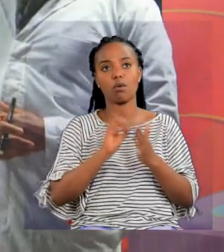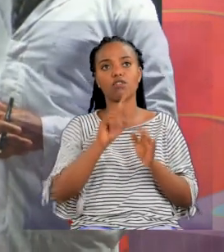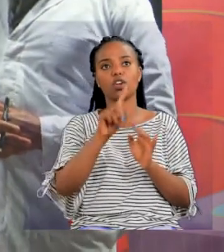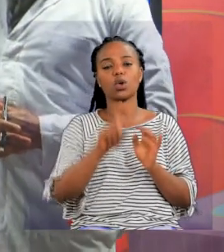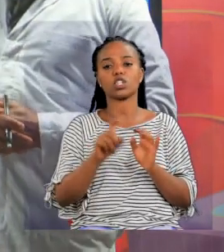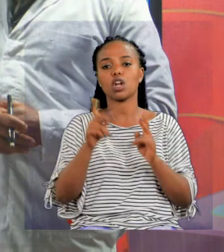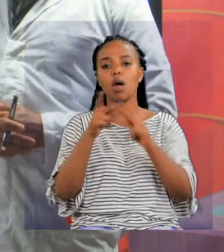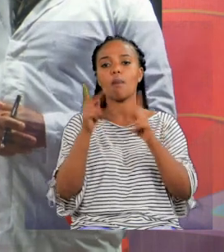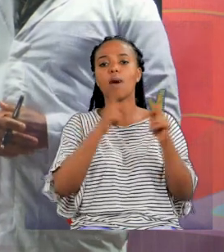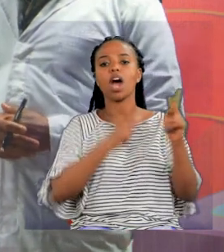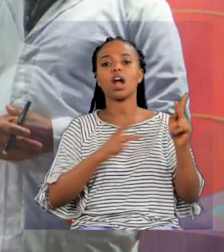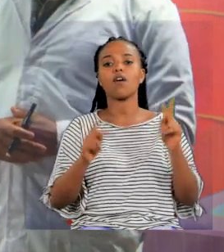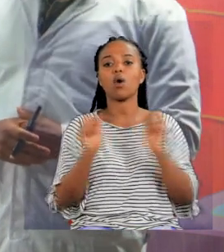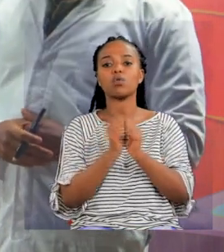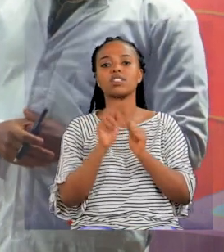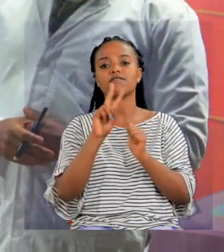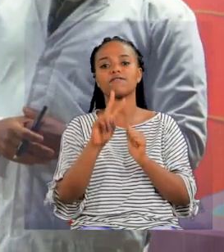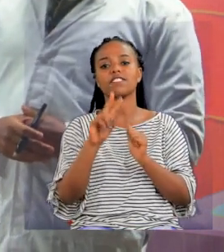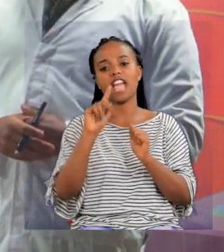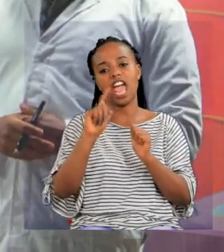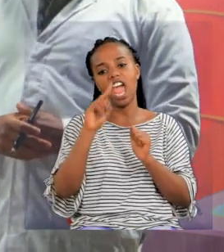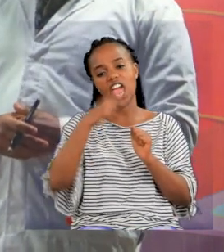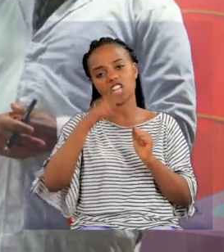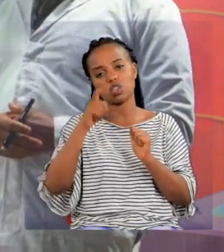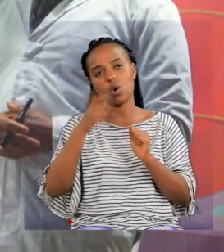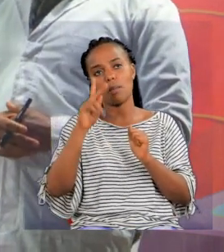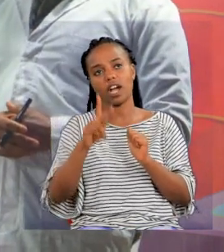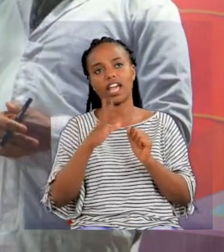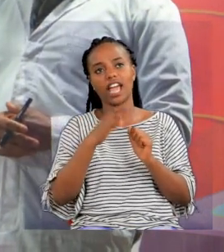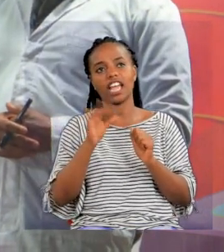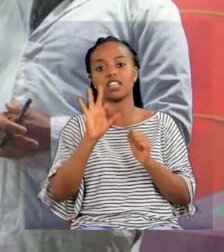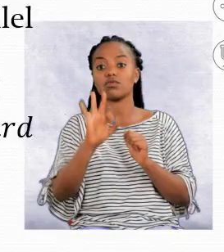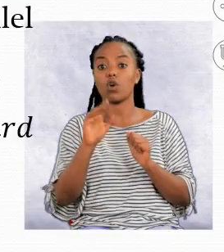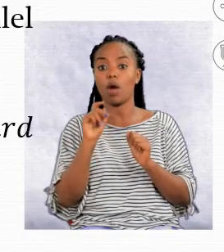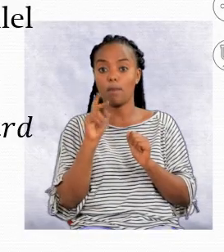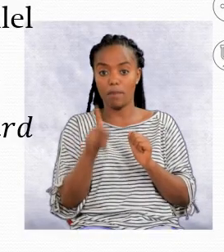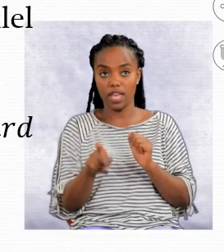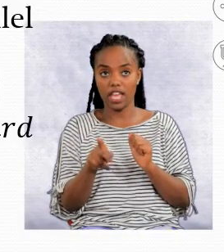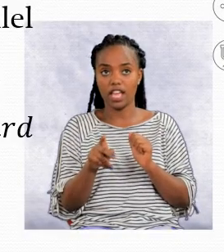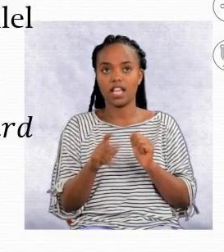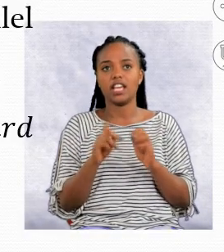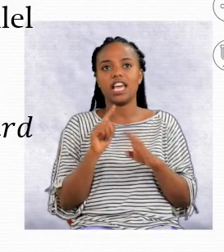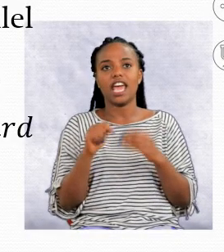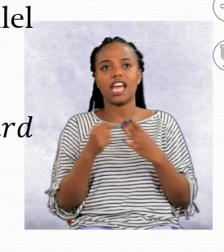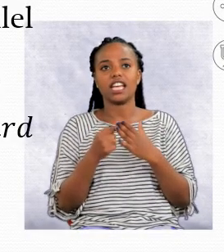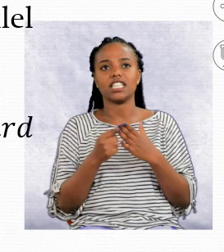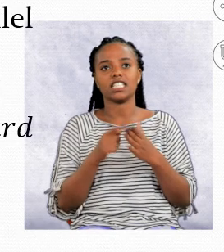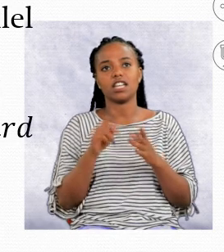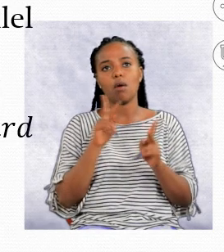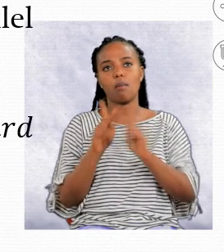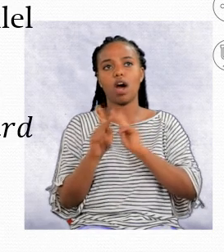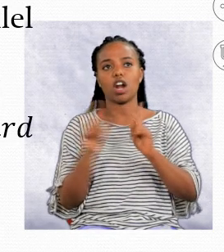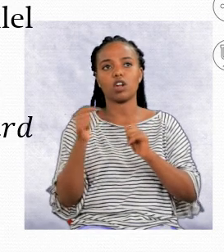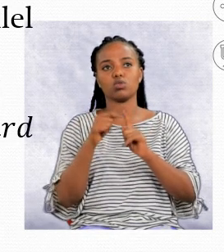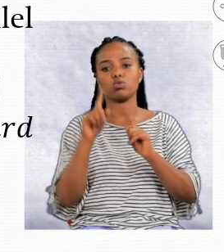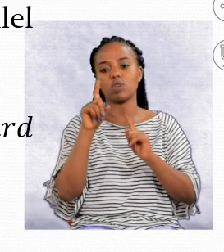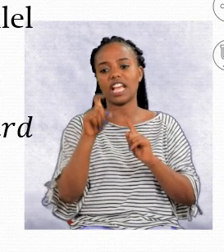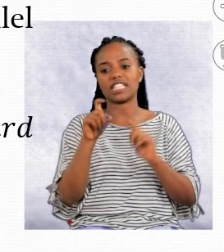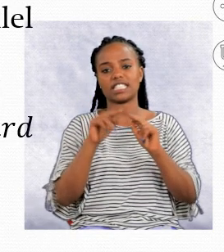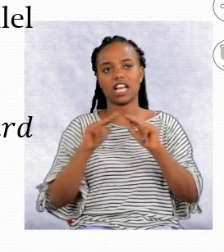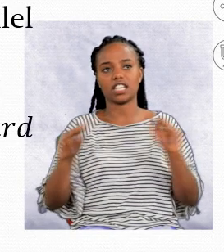parabola with vertex h, k and focal length p and its axis parallel to x-axis is given